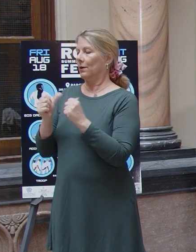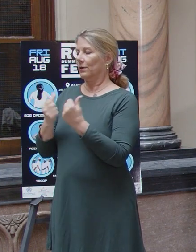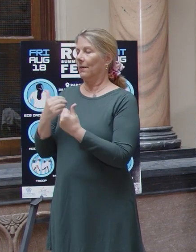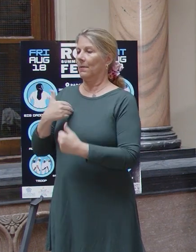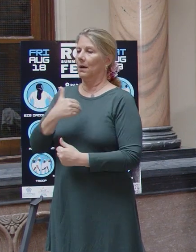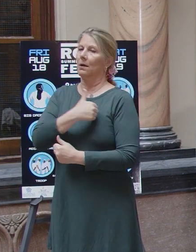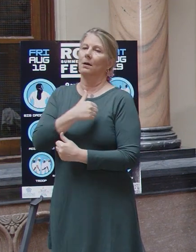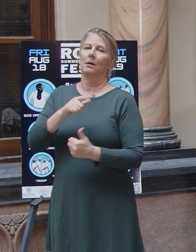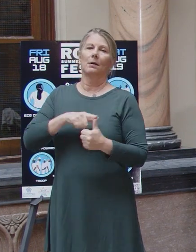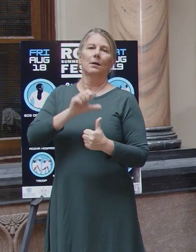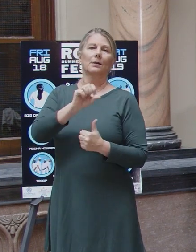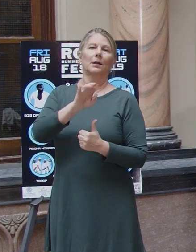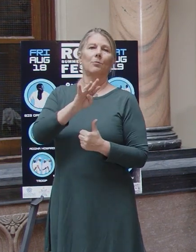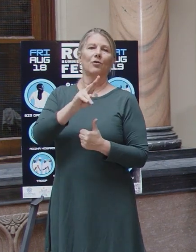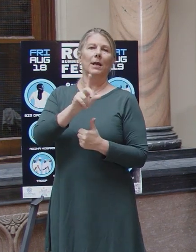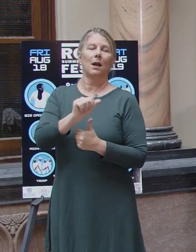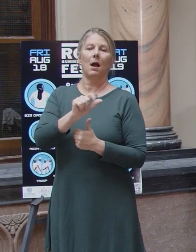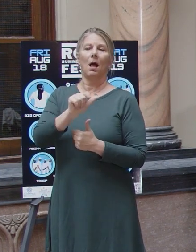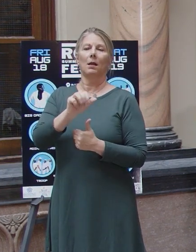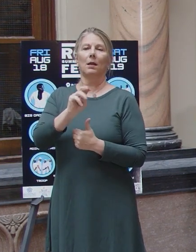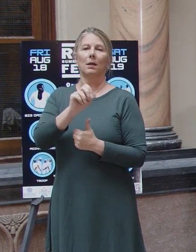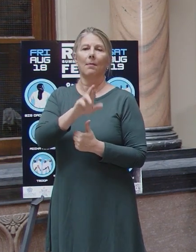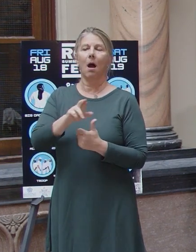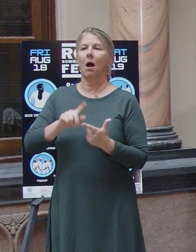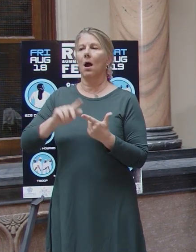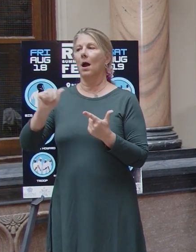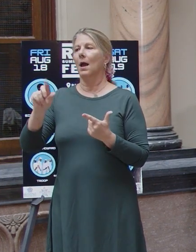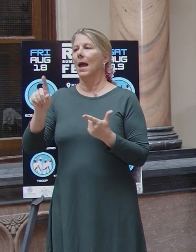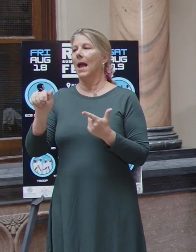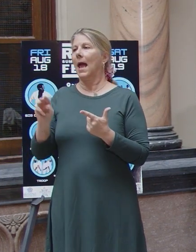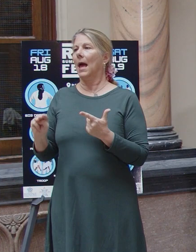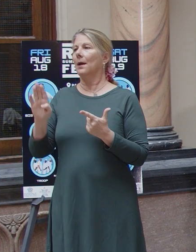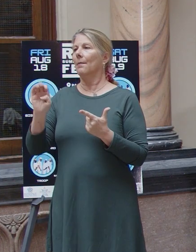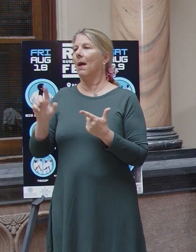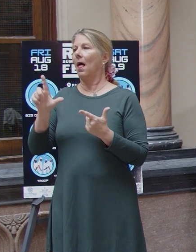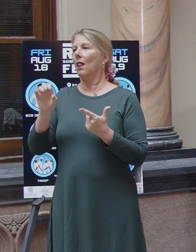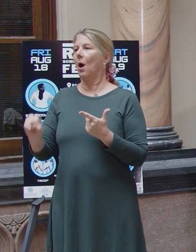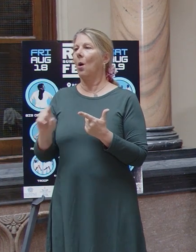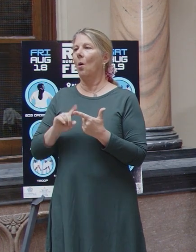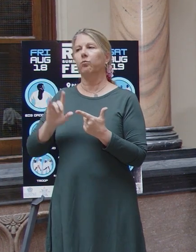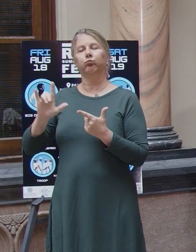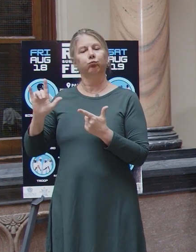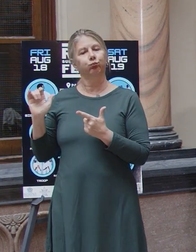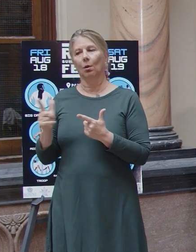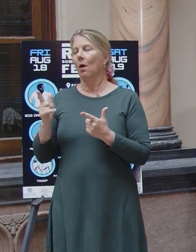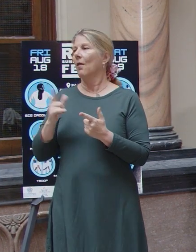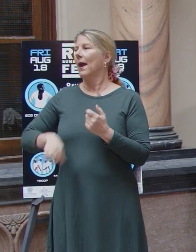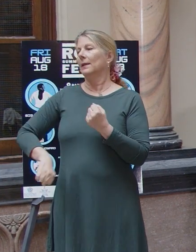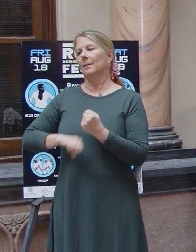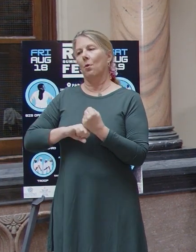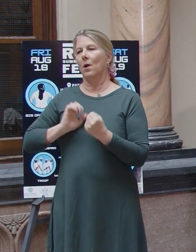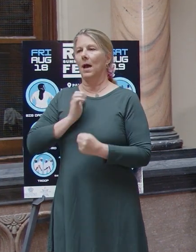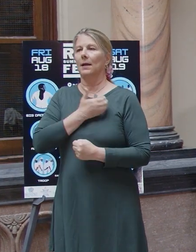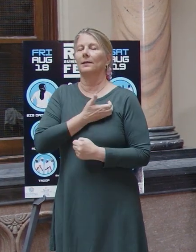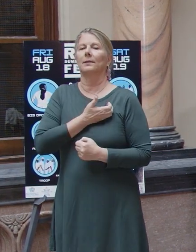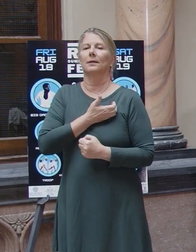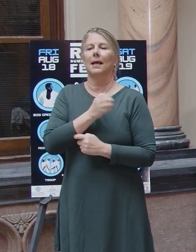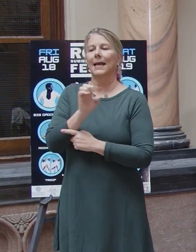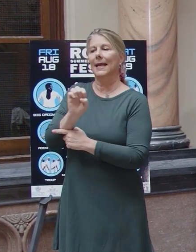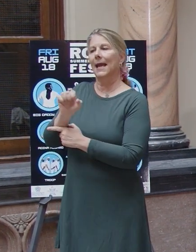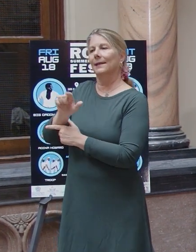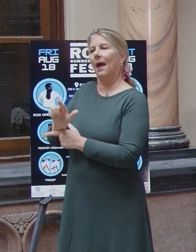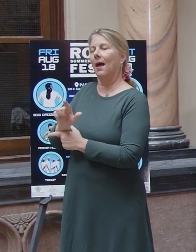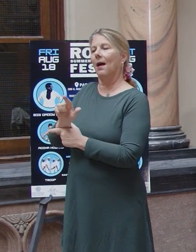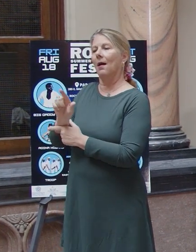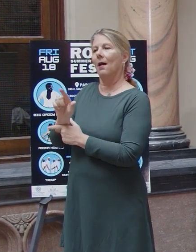Sabrina Lamar from the county, Adam Bello from the county, Monroe County, they support us. ESL Federal